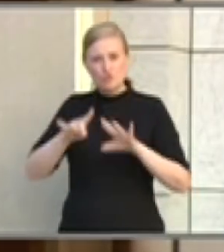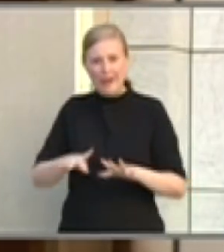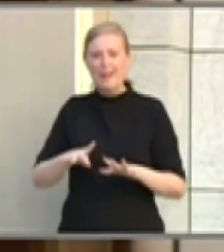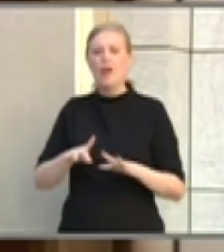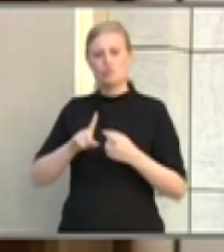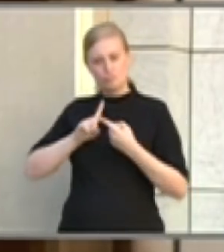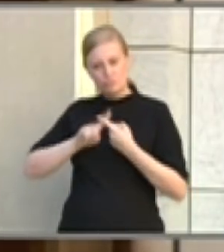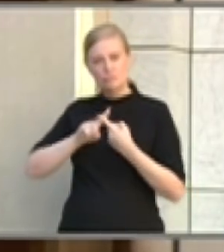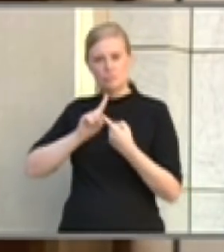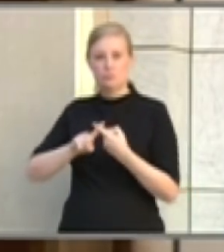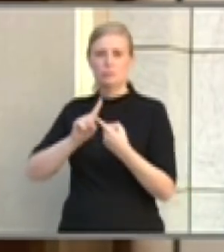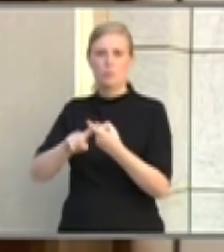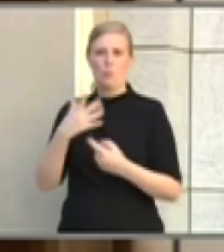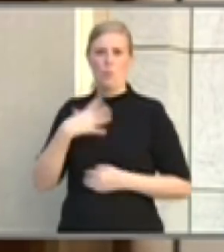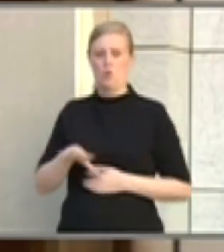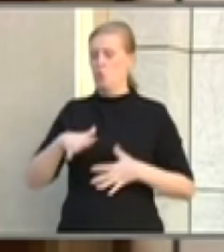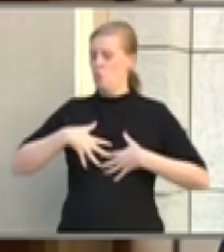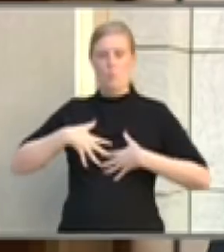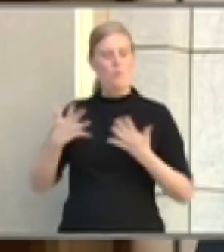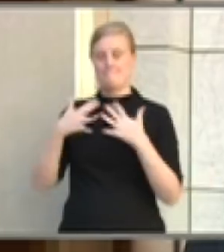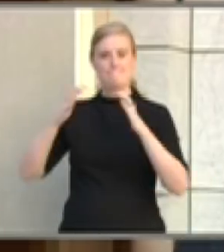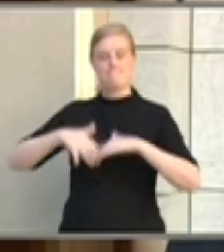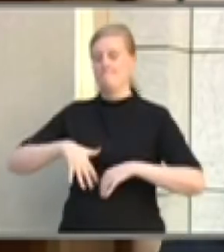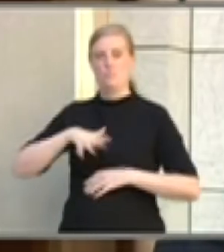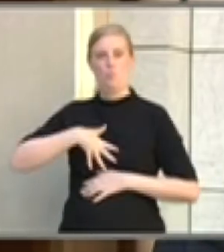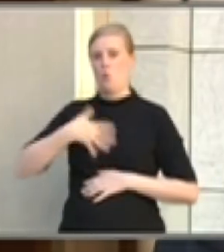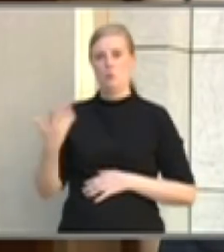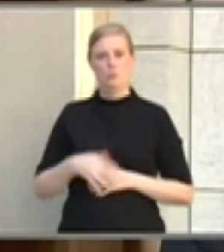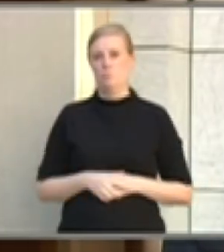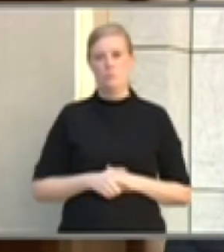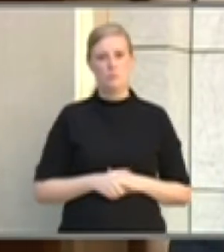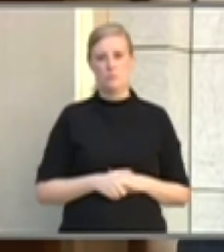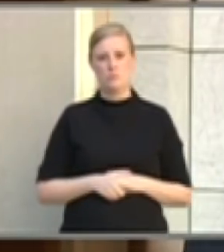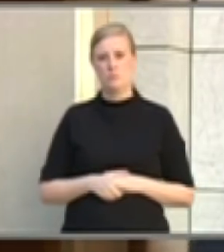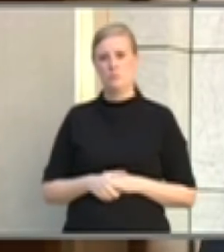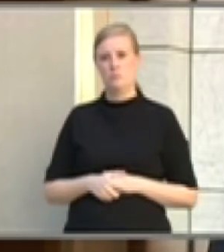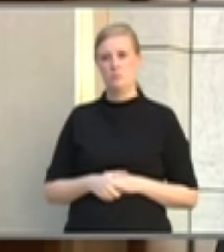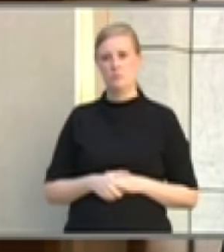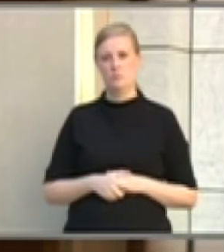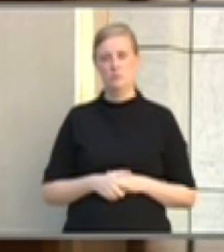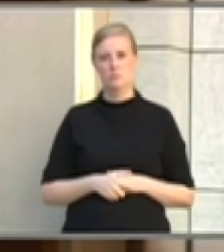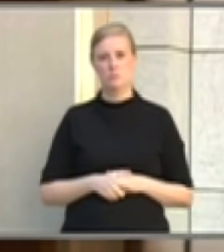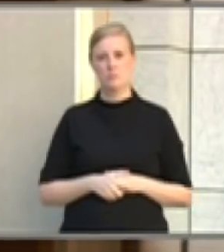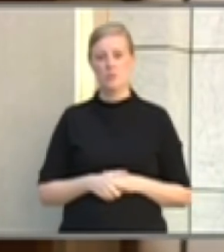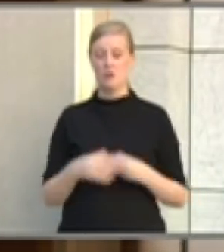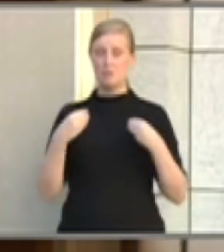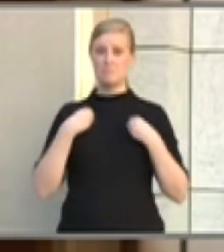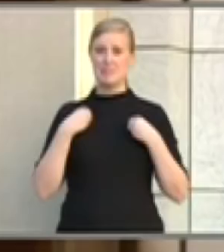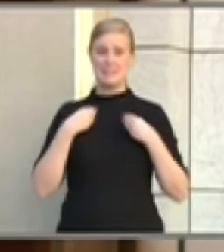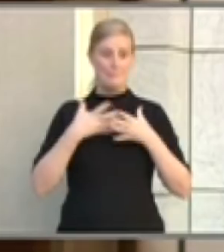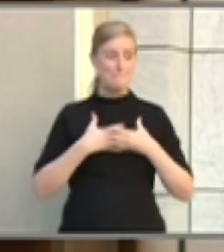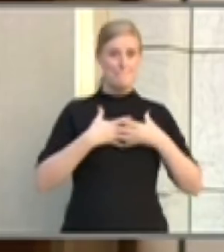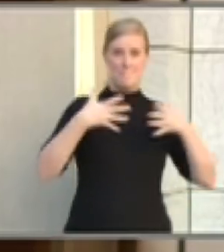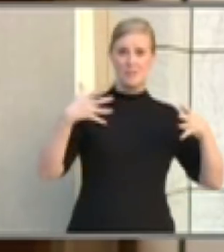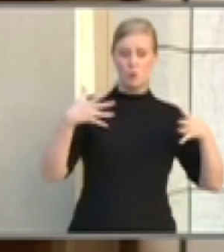continue to run. Our plan will see our businesses, large and small,